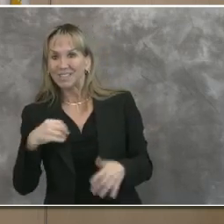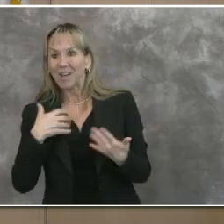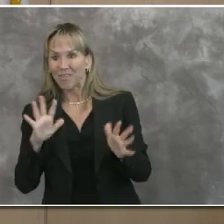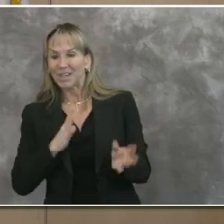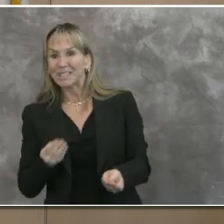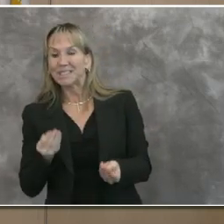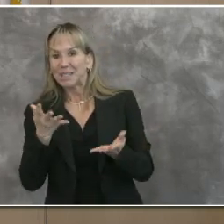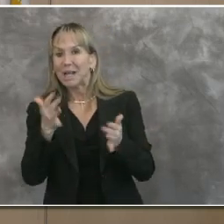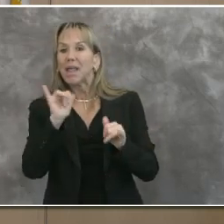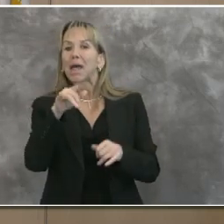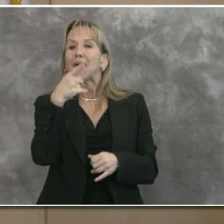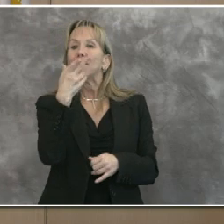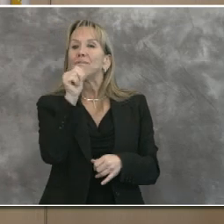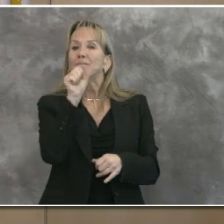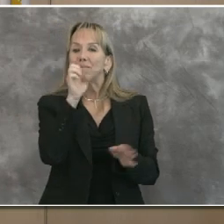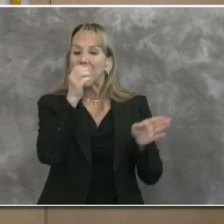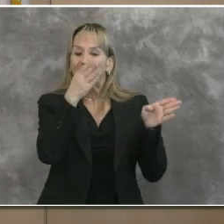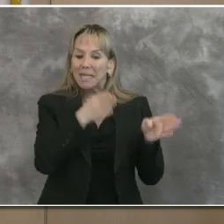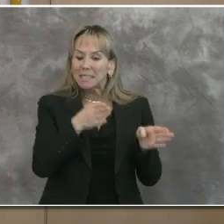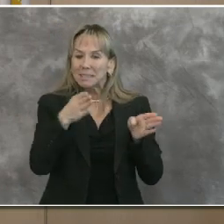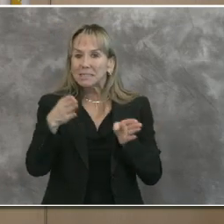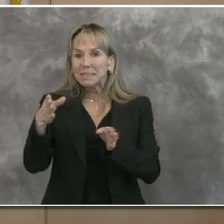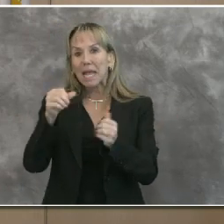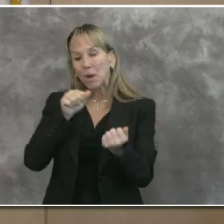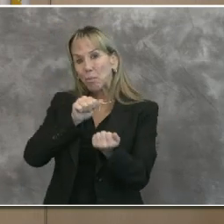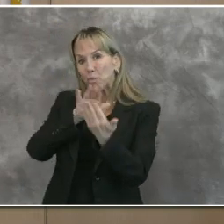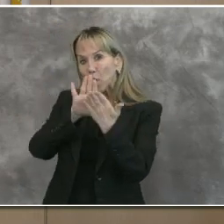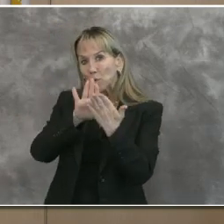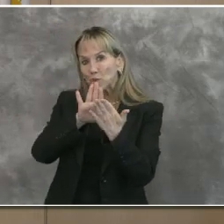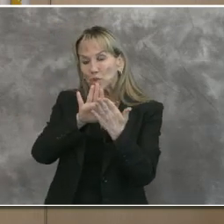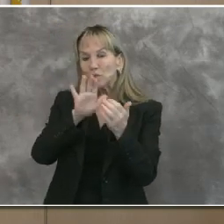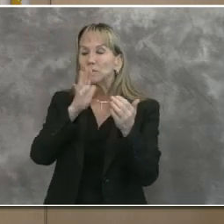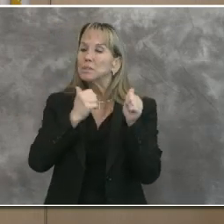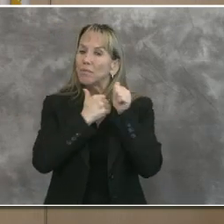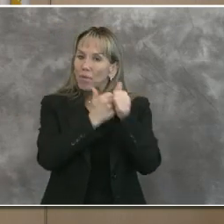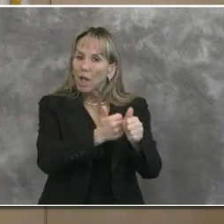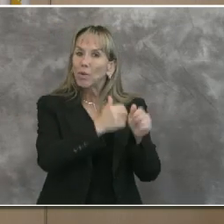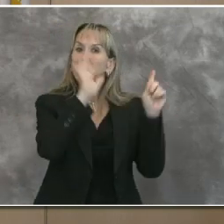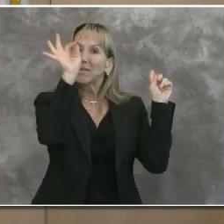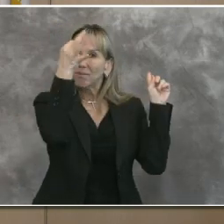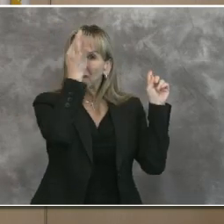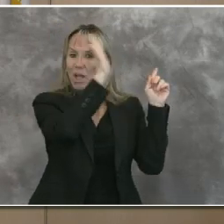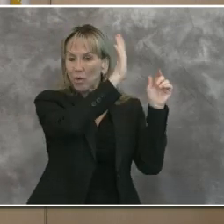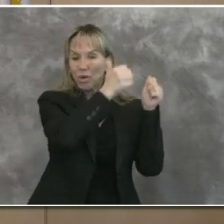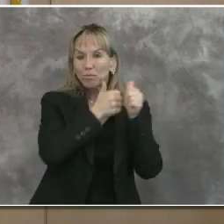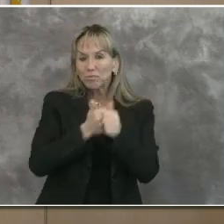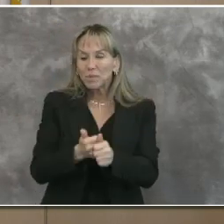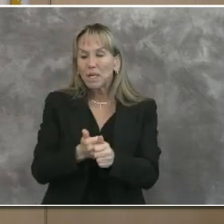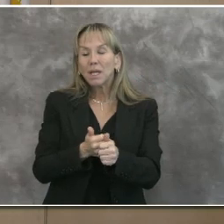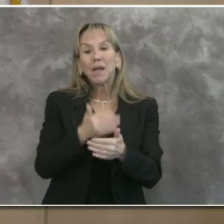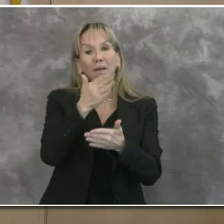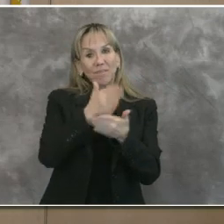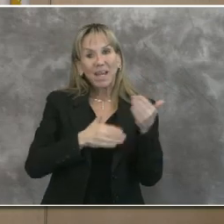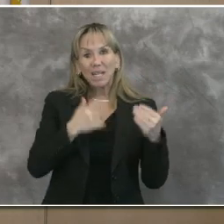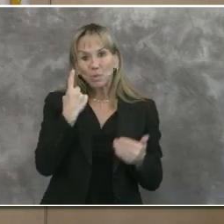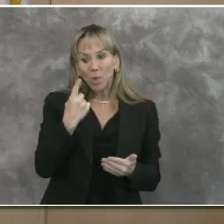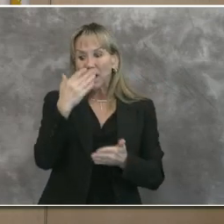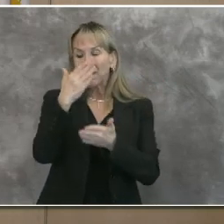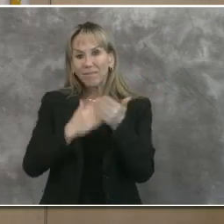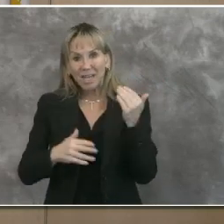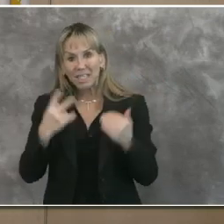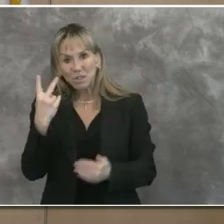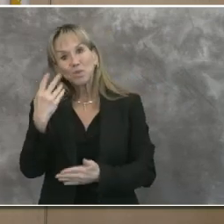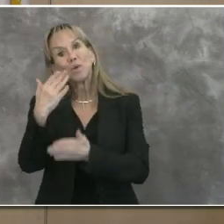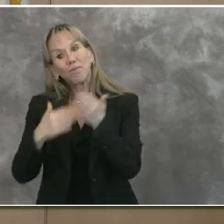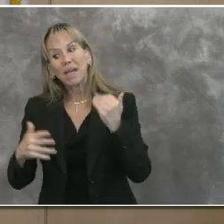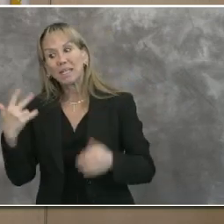a phased-in approach based on the federal guidelines, phase 1, 2, and 3. And in the phased-in approach for phase